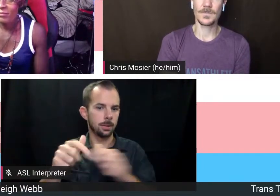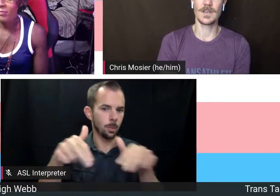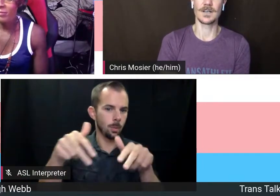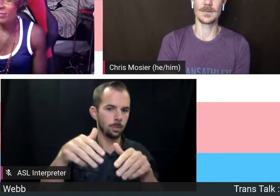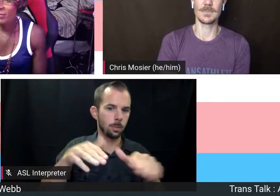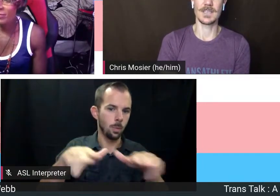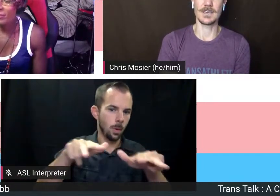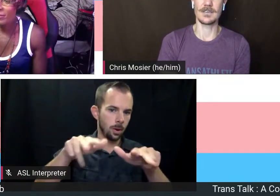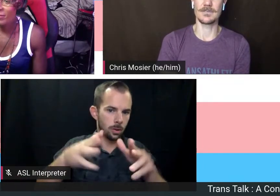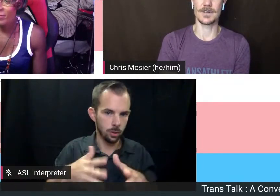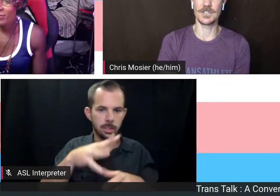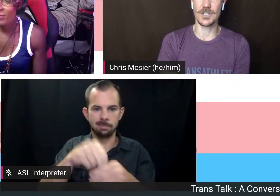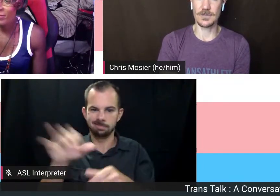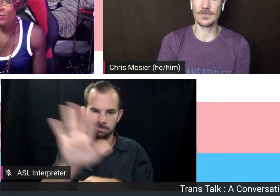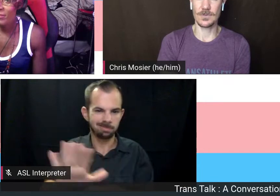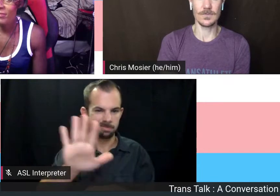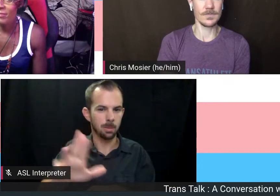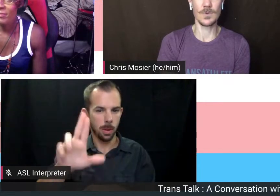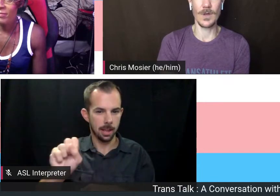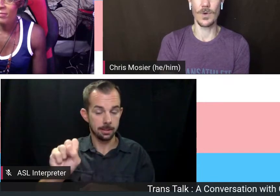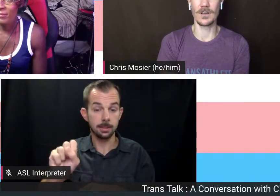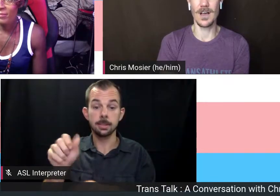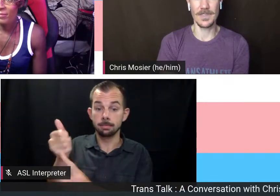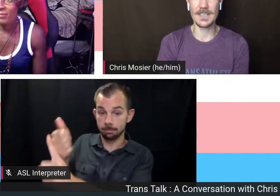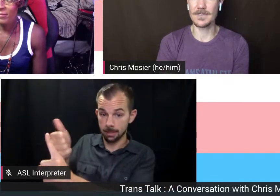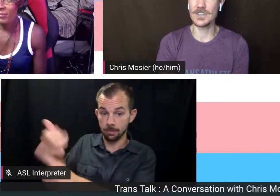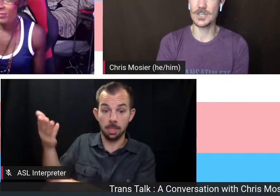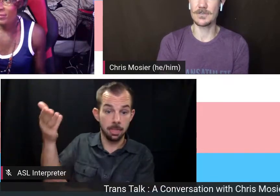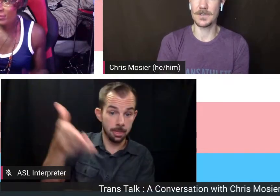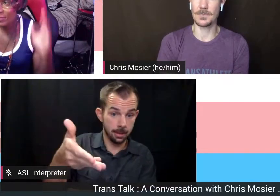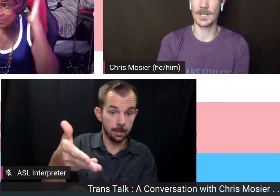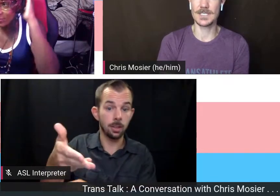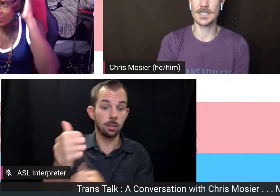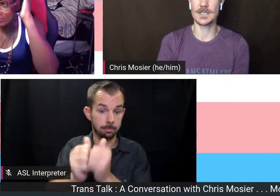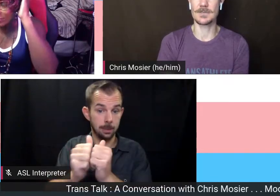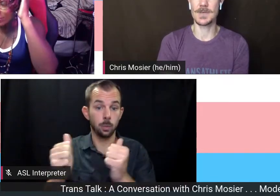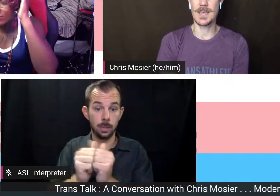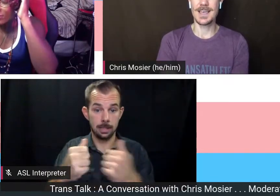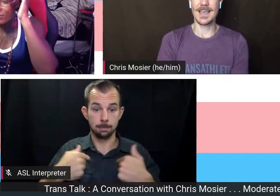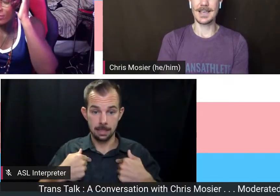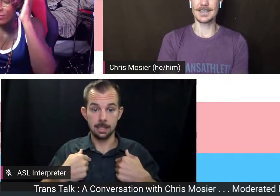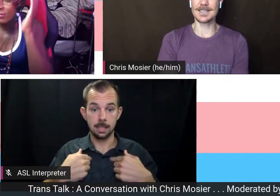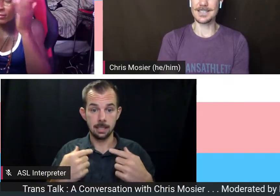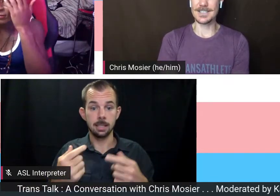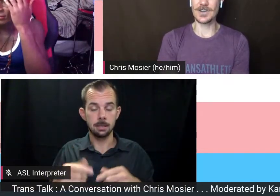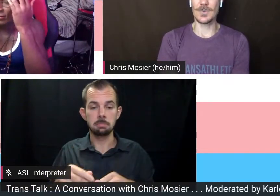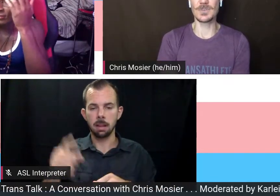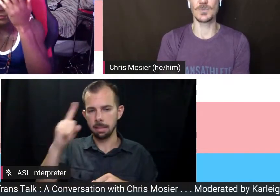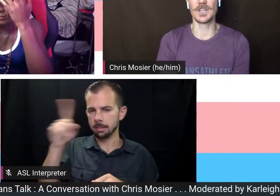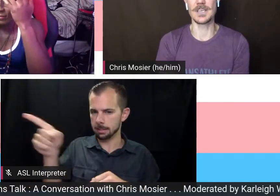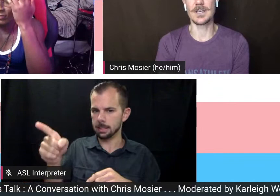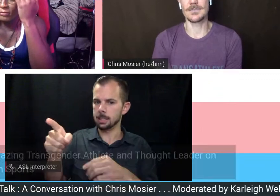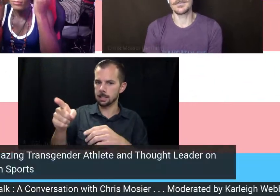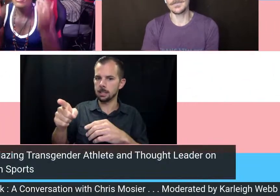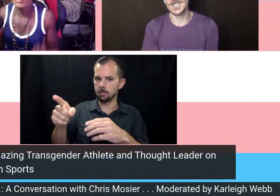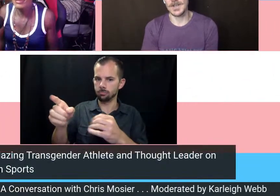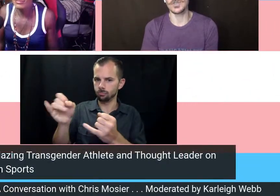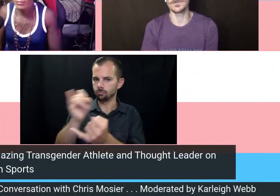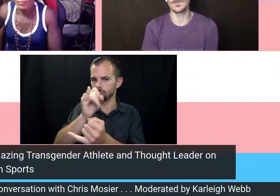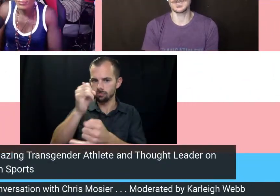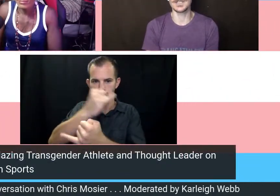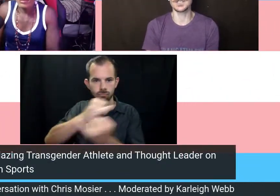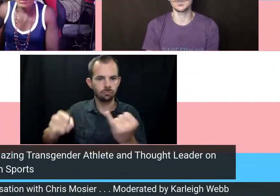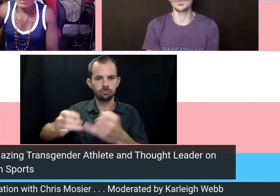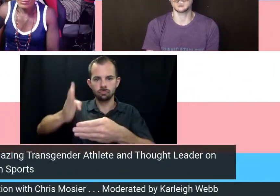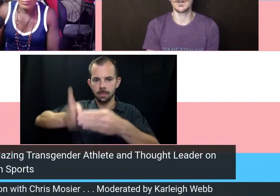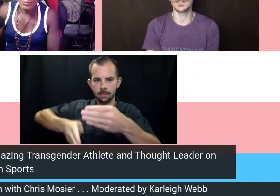well. He finished quite well. I think he finished in 5th place. And it was really